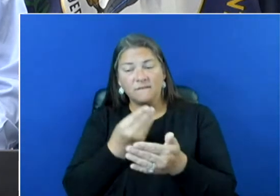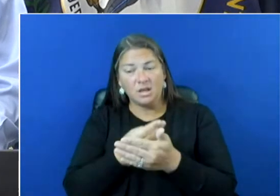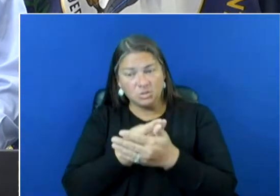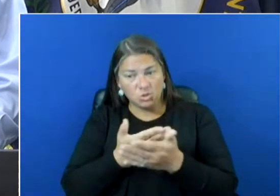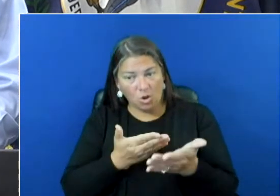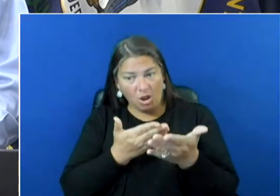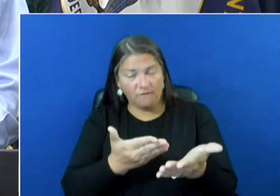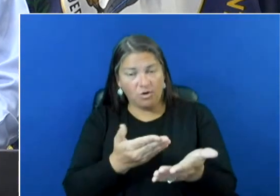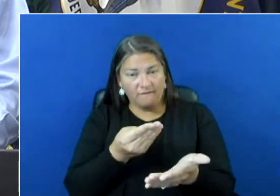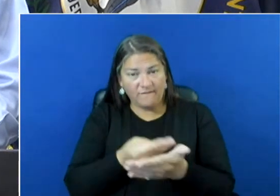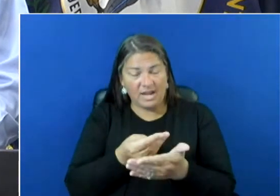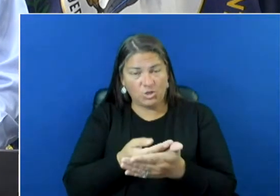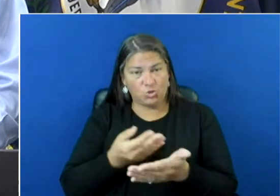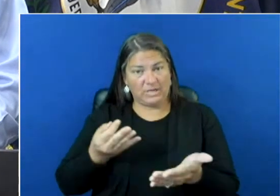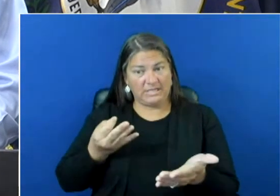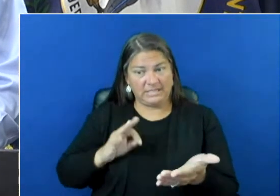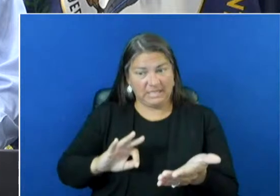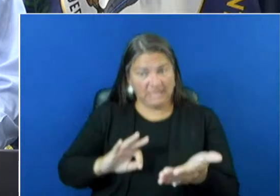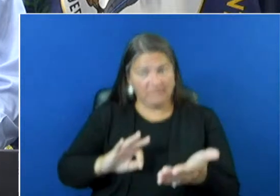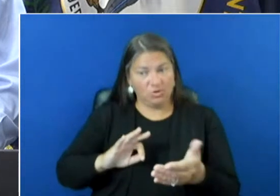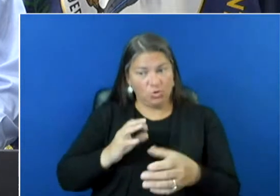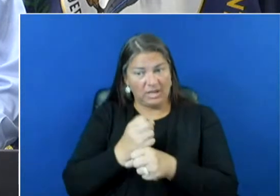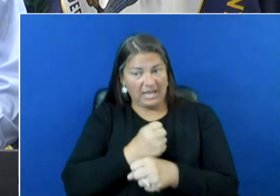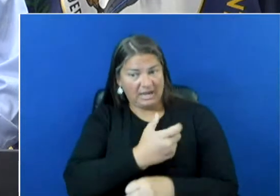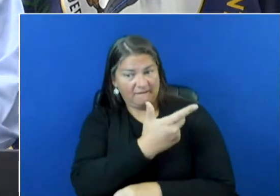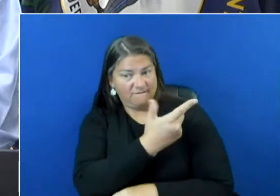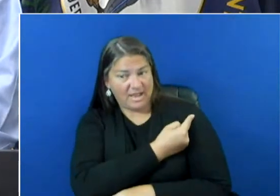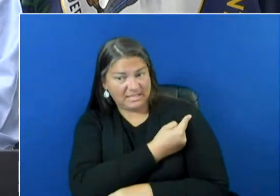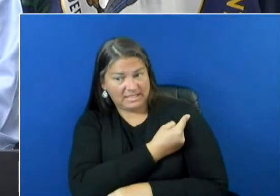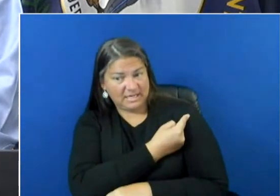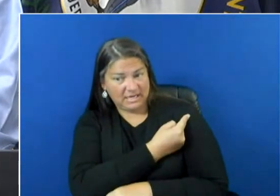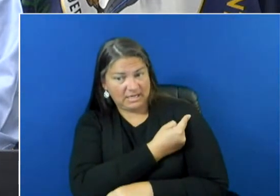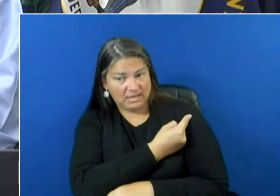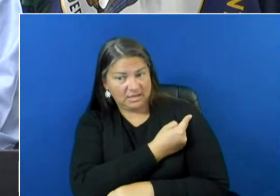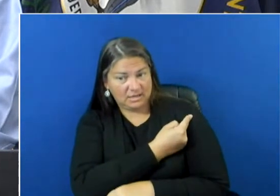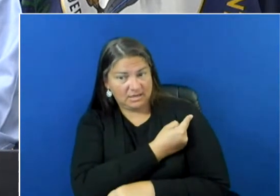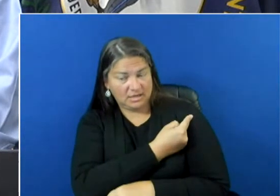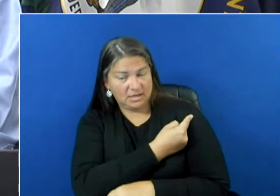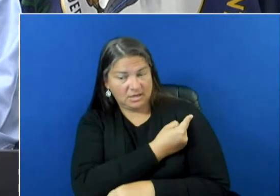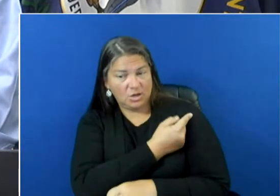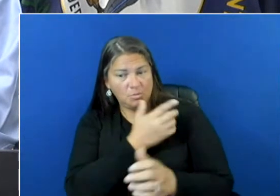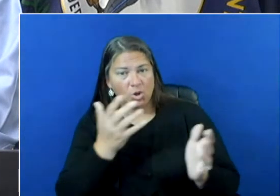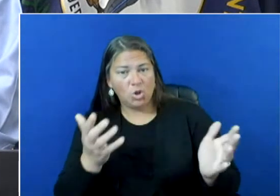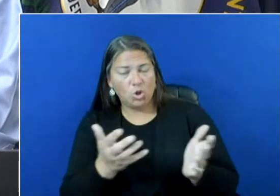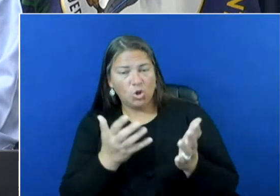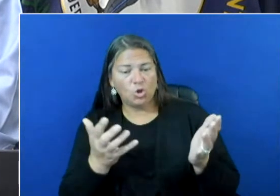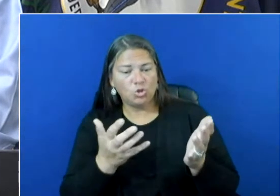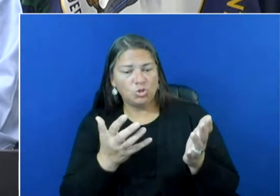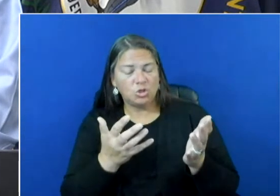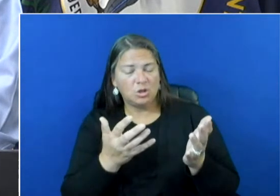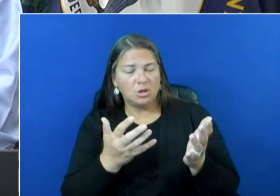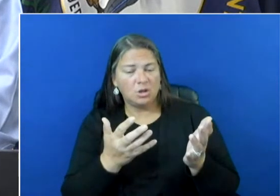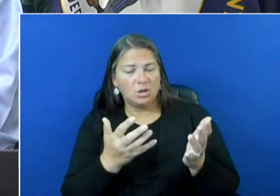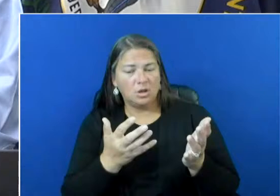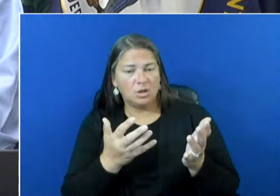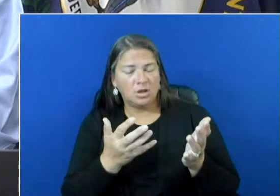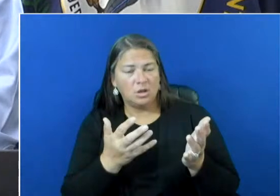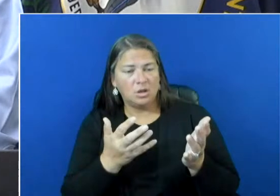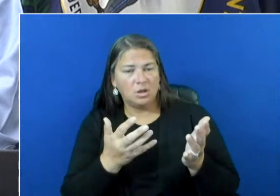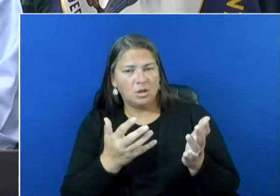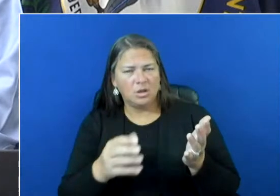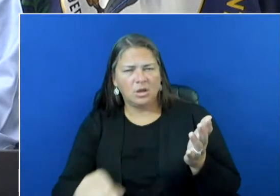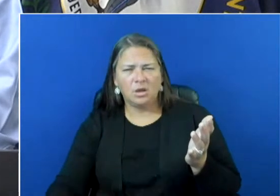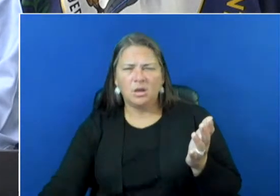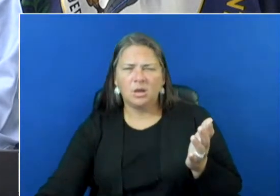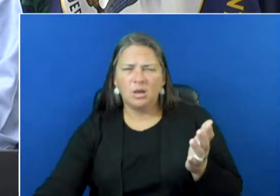to those to get vaccines? Biden encouraged state and local governments to do this last week. And it's